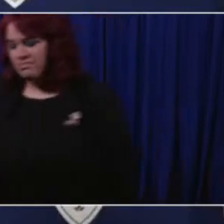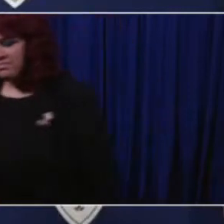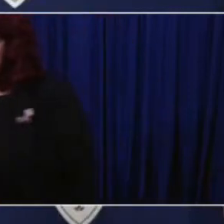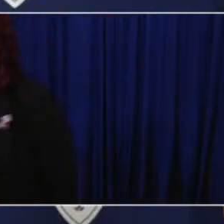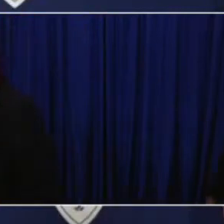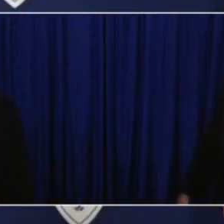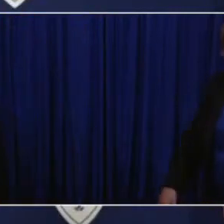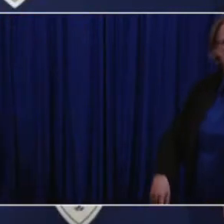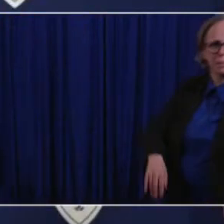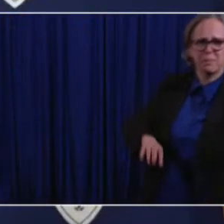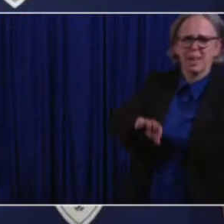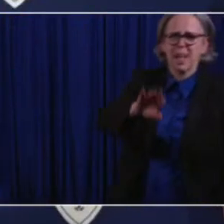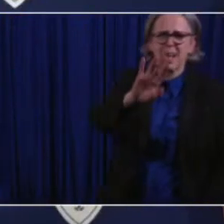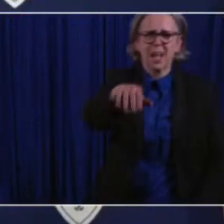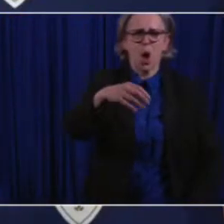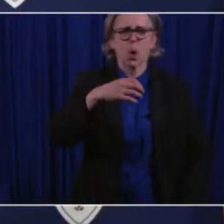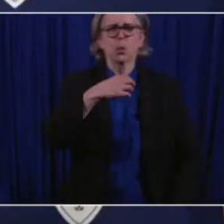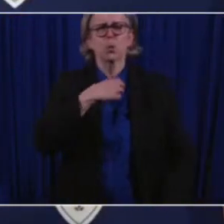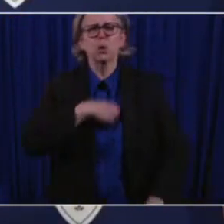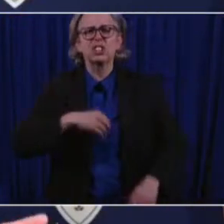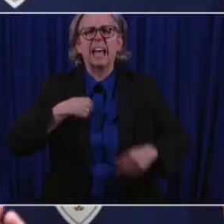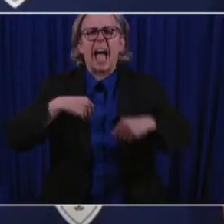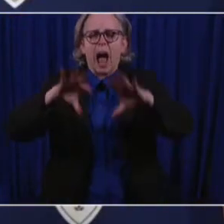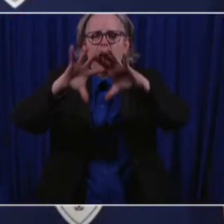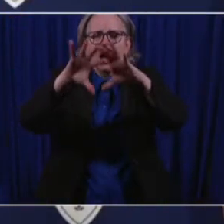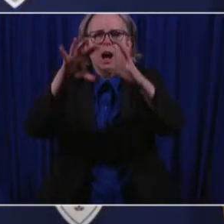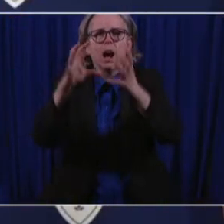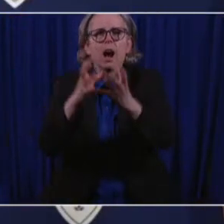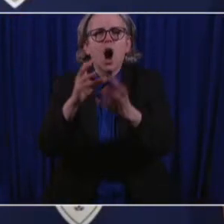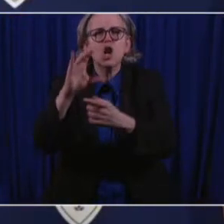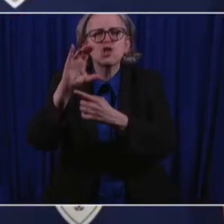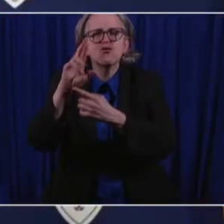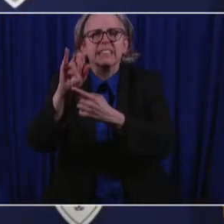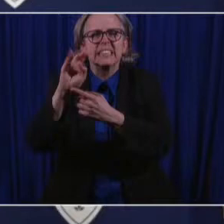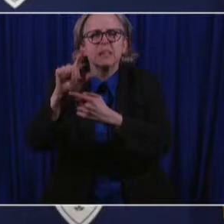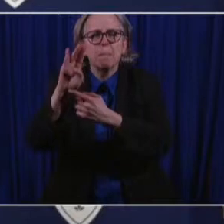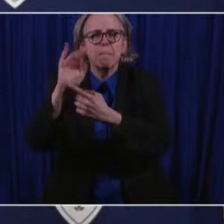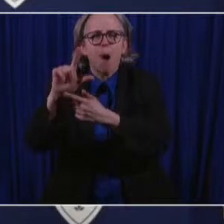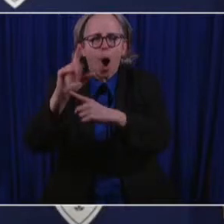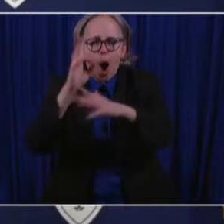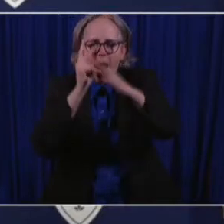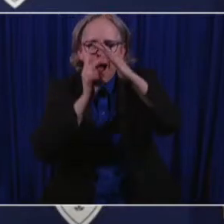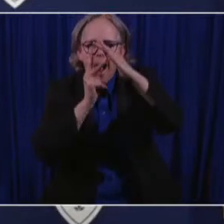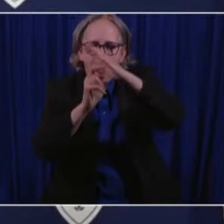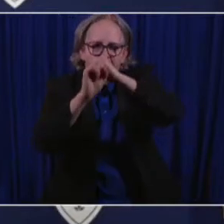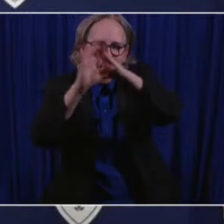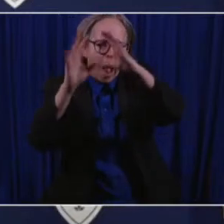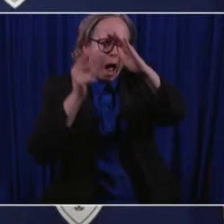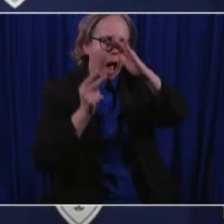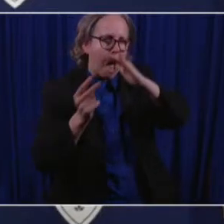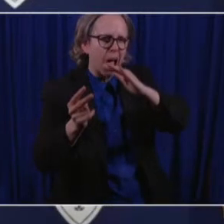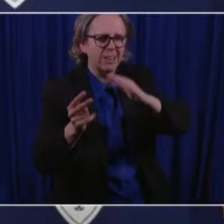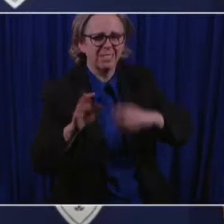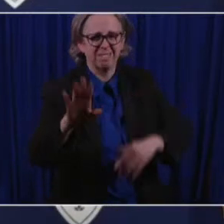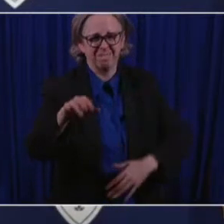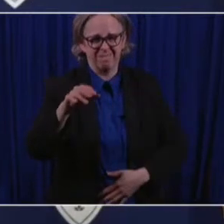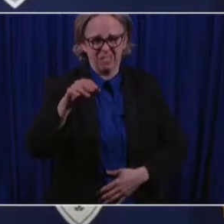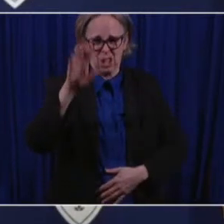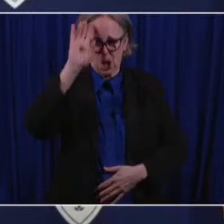asked epidemiologists, I've asked experts, and no one can pinpoint a day. So I'm not going to